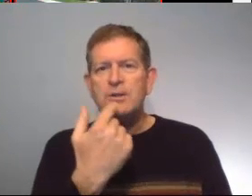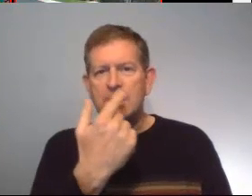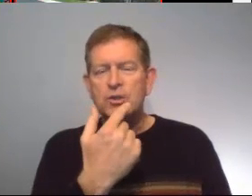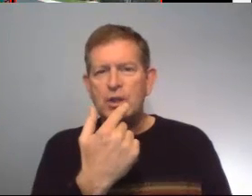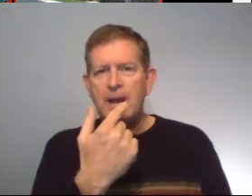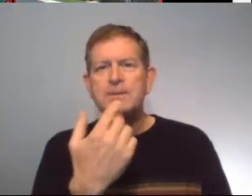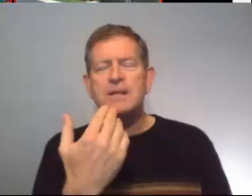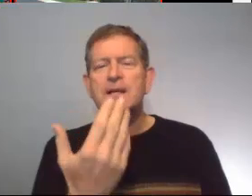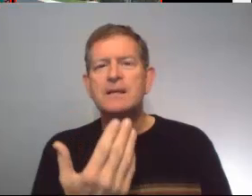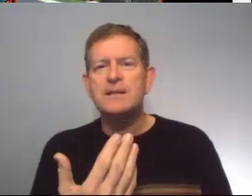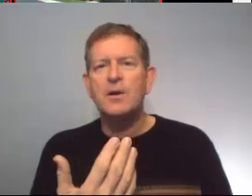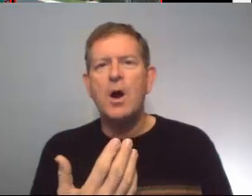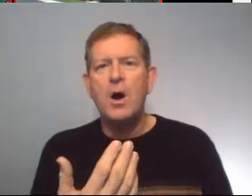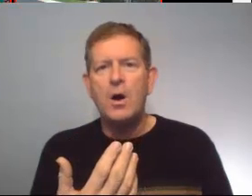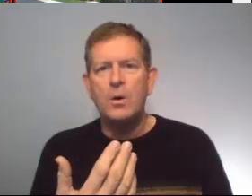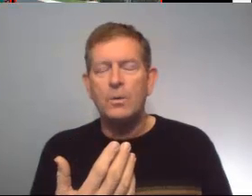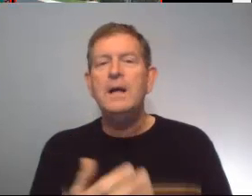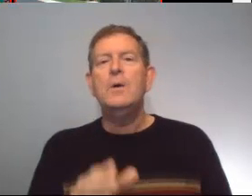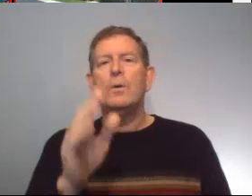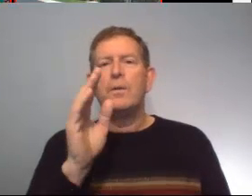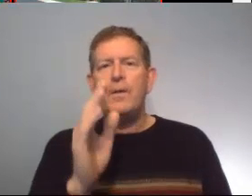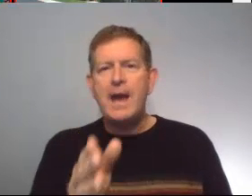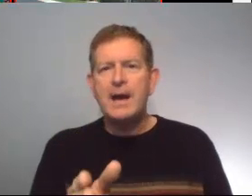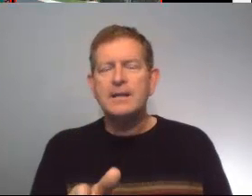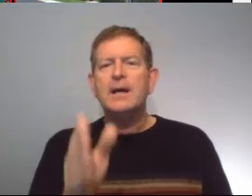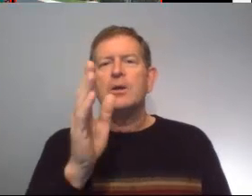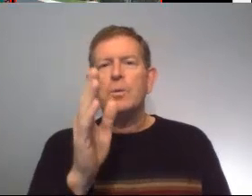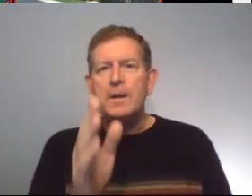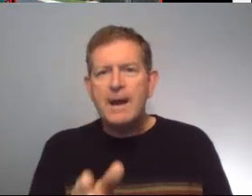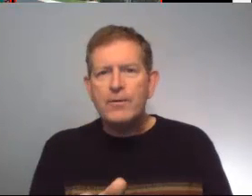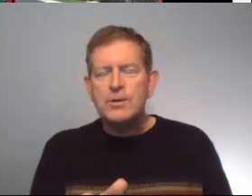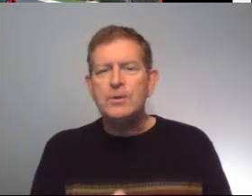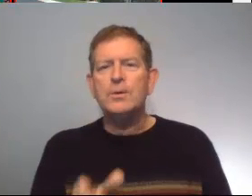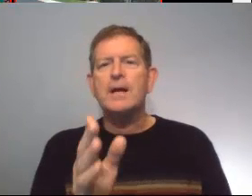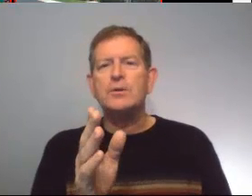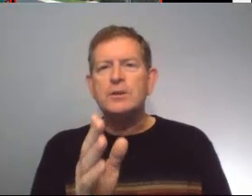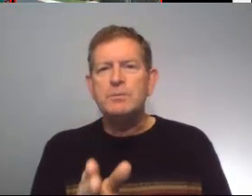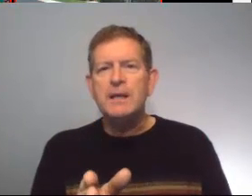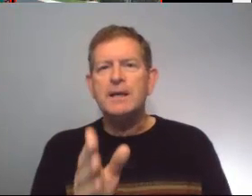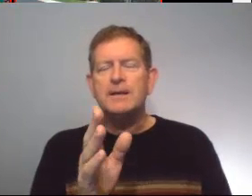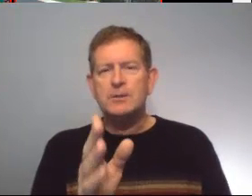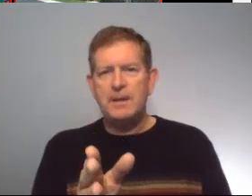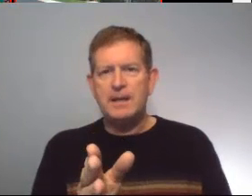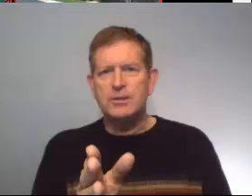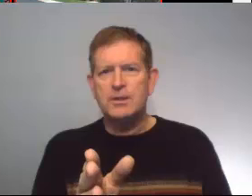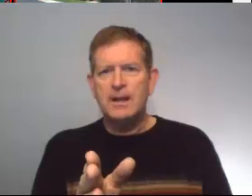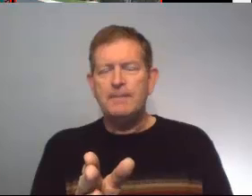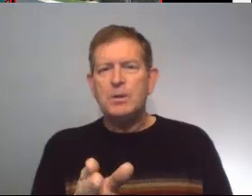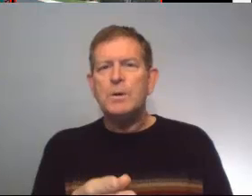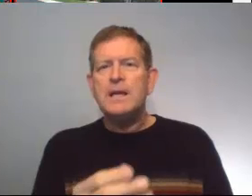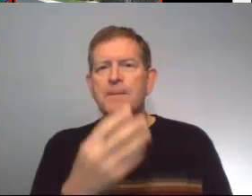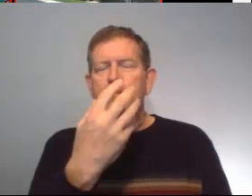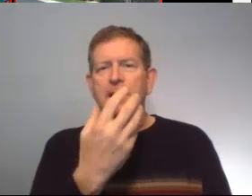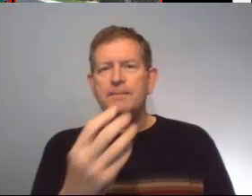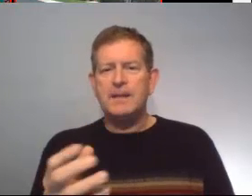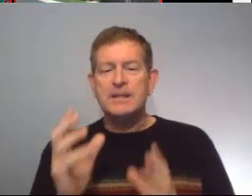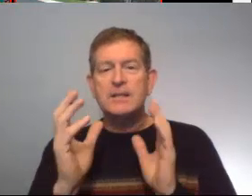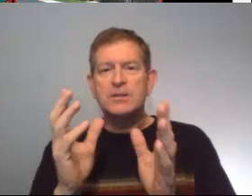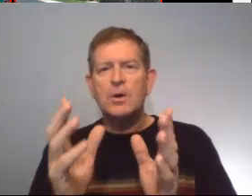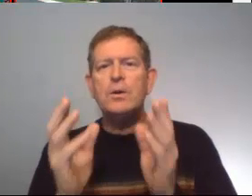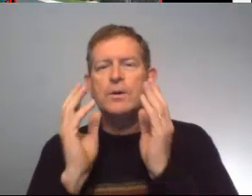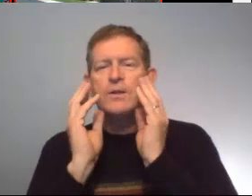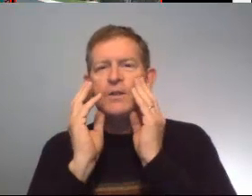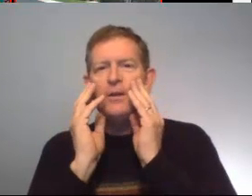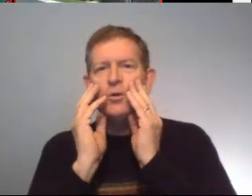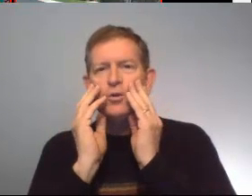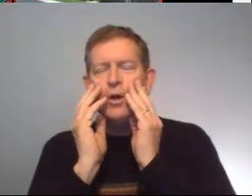mouth is changing its shape as I say the sound O. Well, that you will never do as you speak Spanish. You will keep. It's